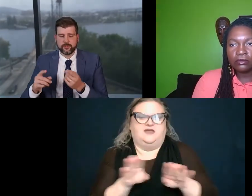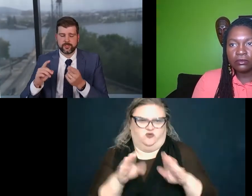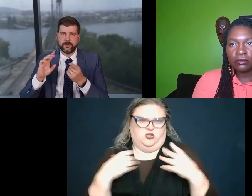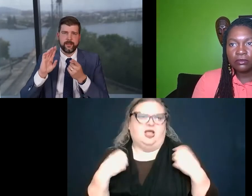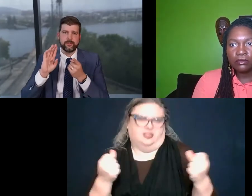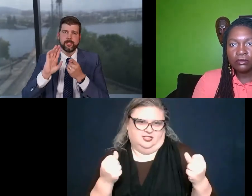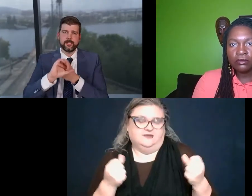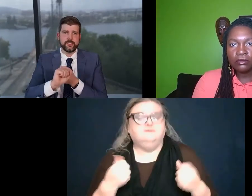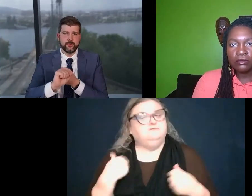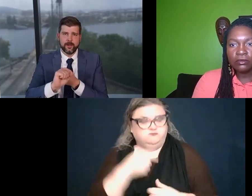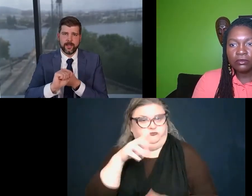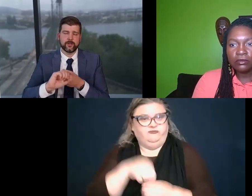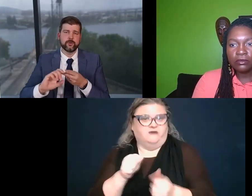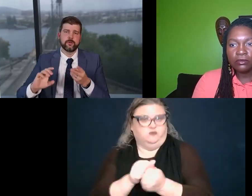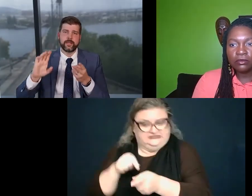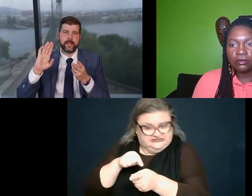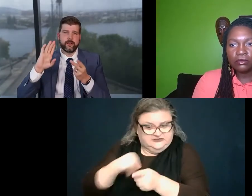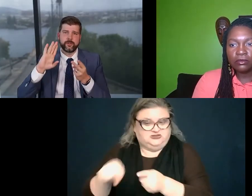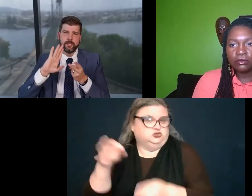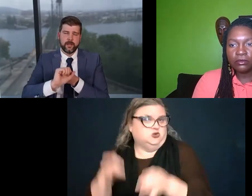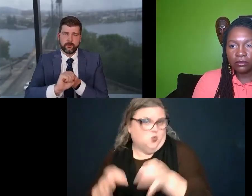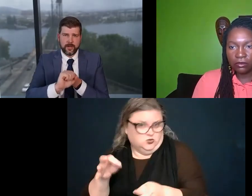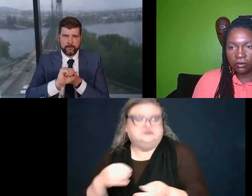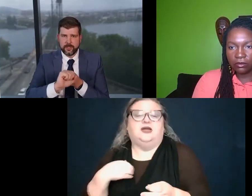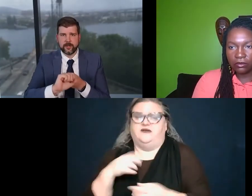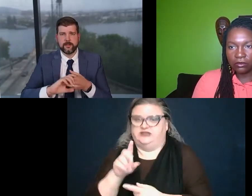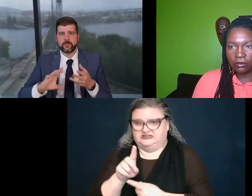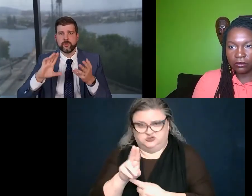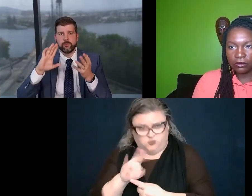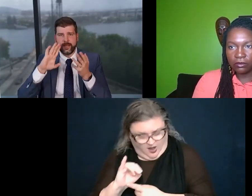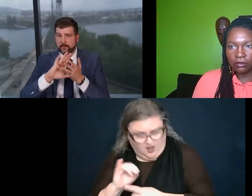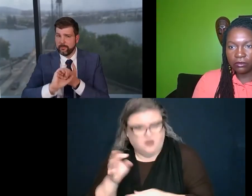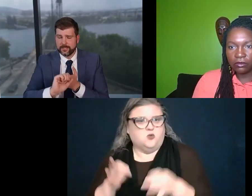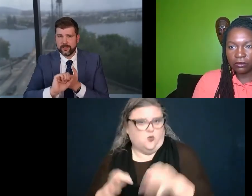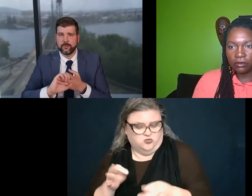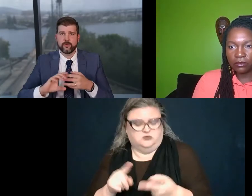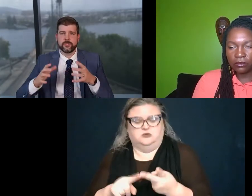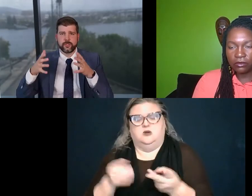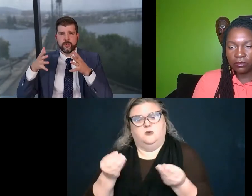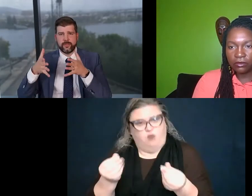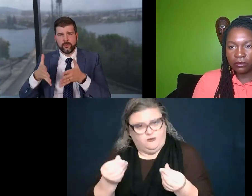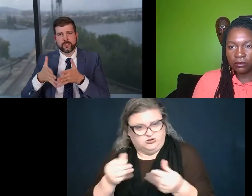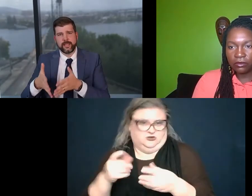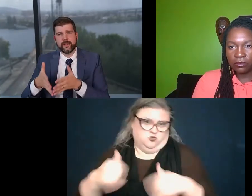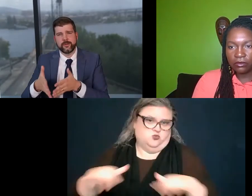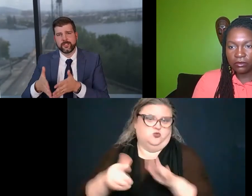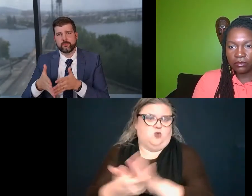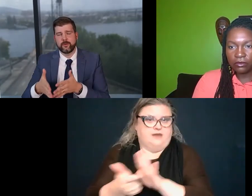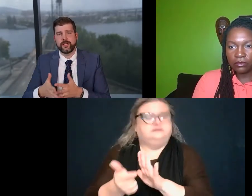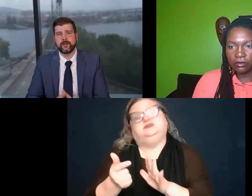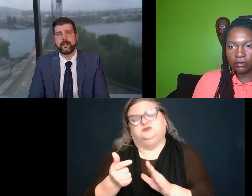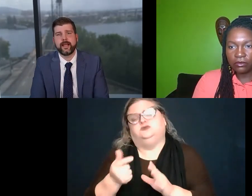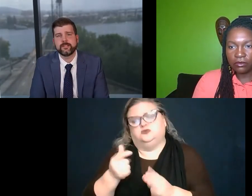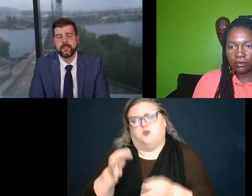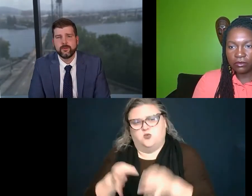specialty courts. We have a DUI court. We have a property crimes court. We have a mental health court. So those are the areas where